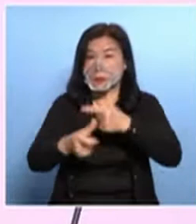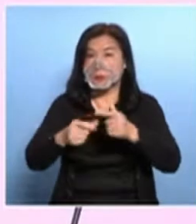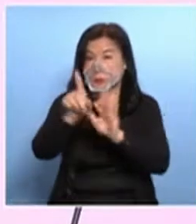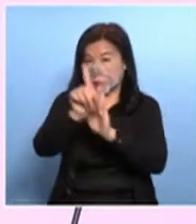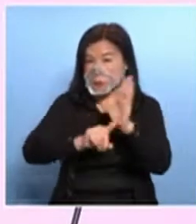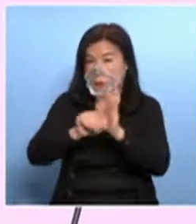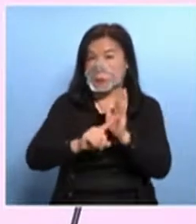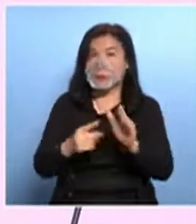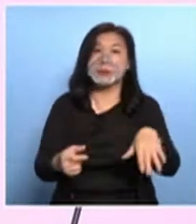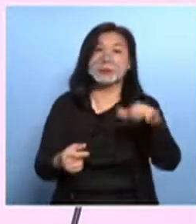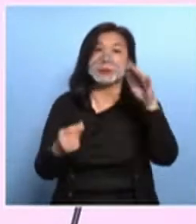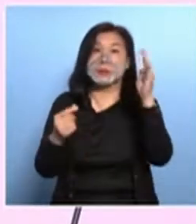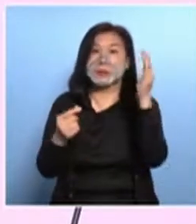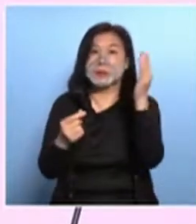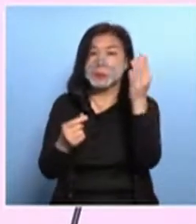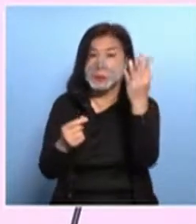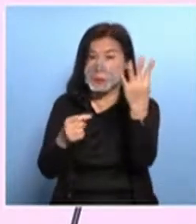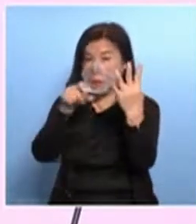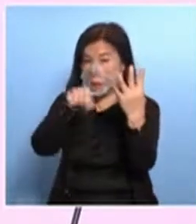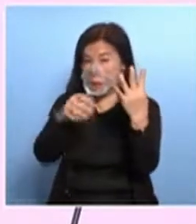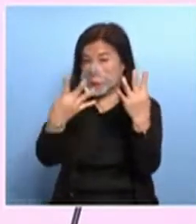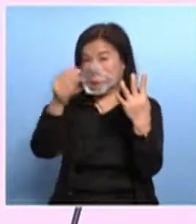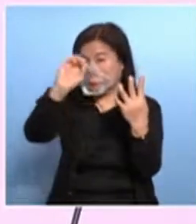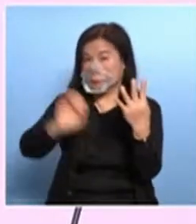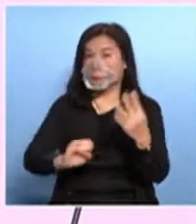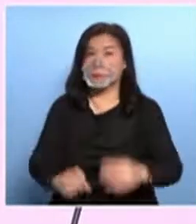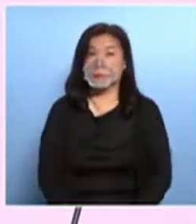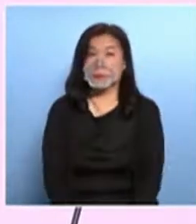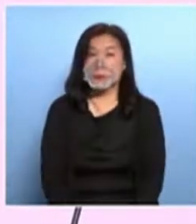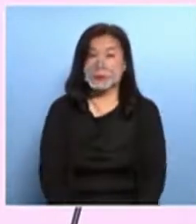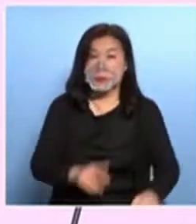growth forecast for the year to 4.4%.